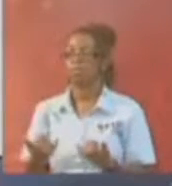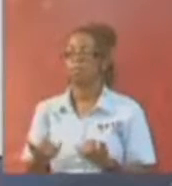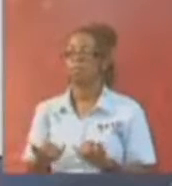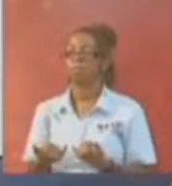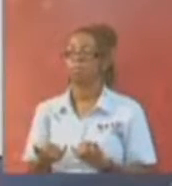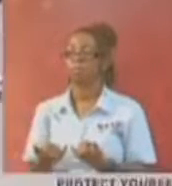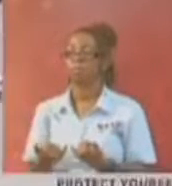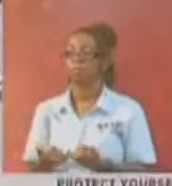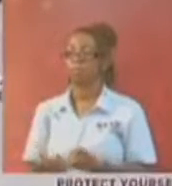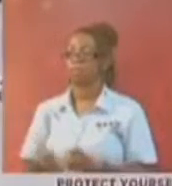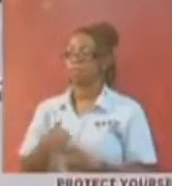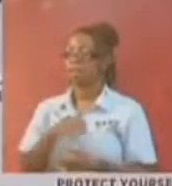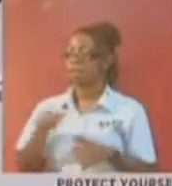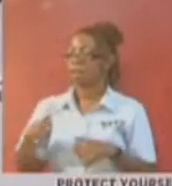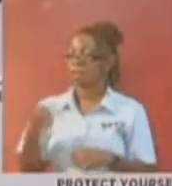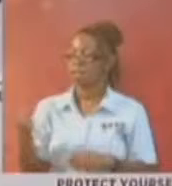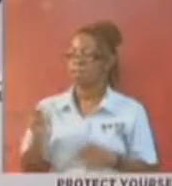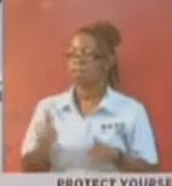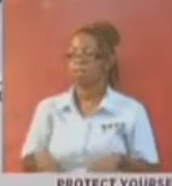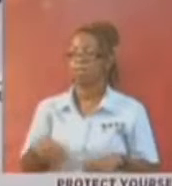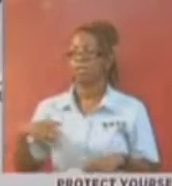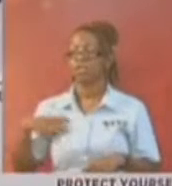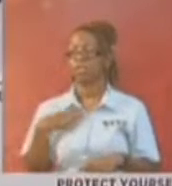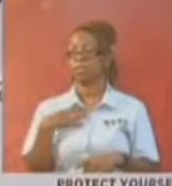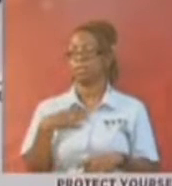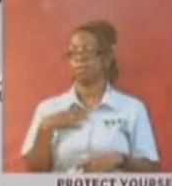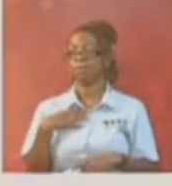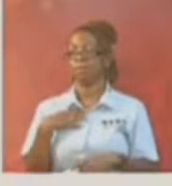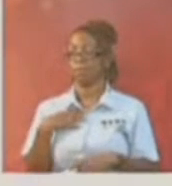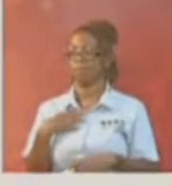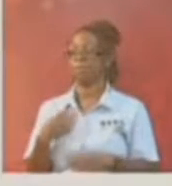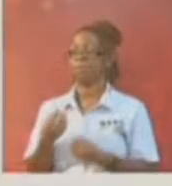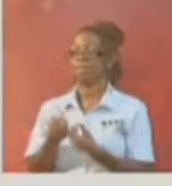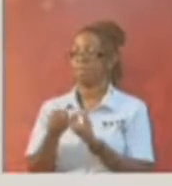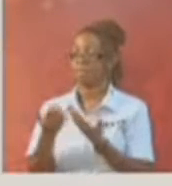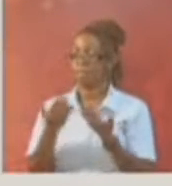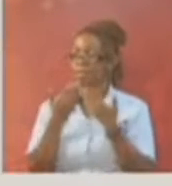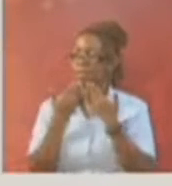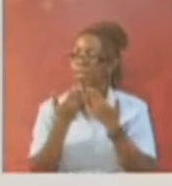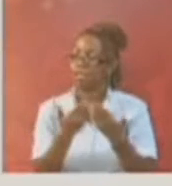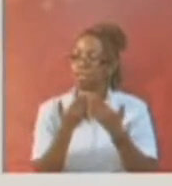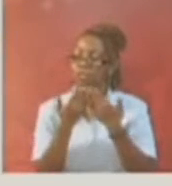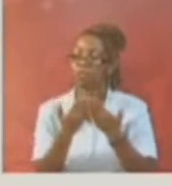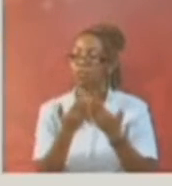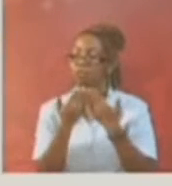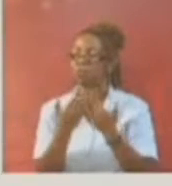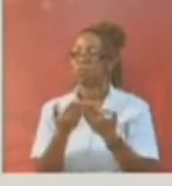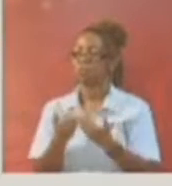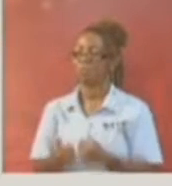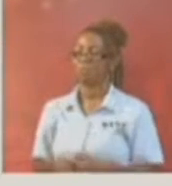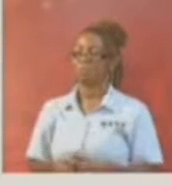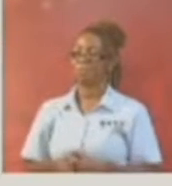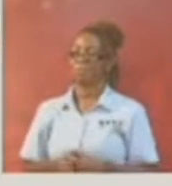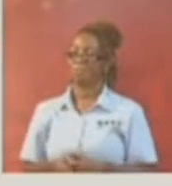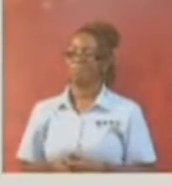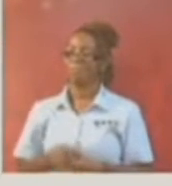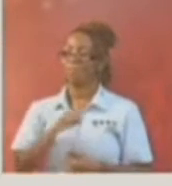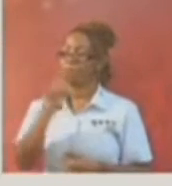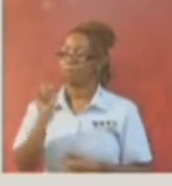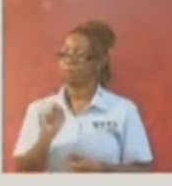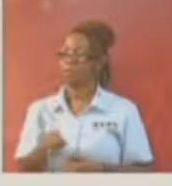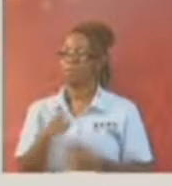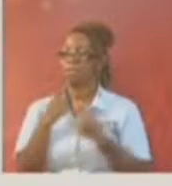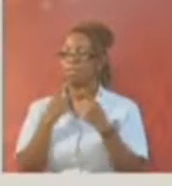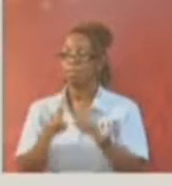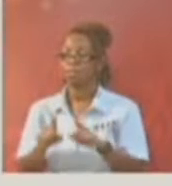Mr. Alexander. Thank you, Ms. Thompson-Hollingsworth. We now move to the question and answer segment. We once